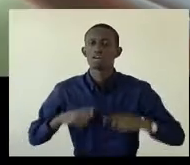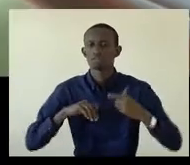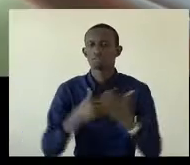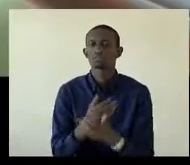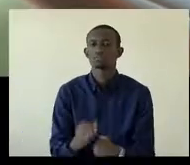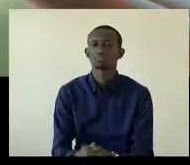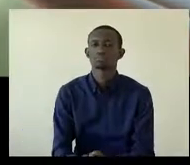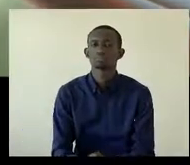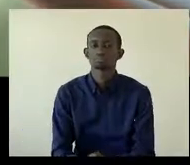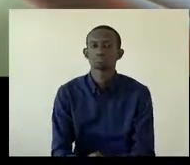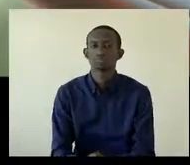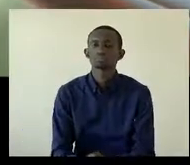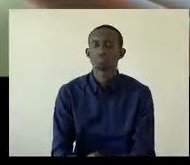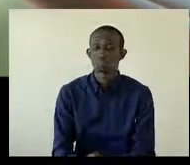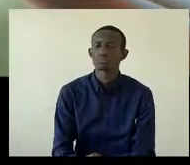Which takes us to the question.